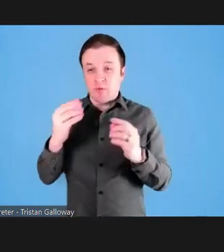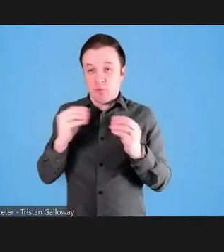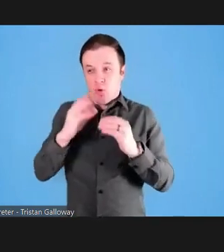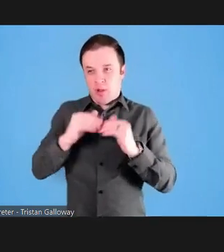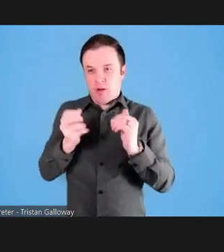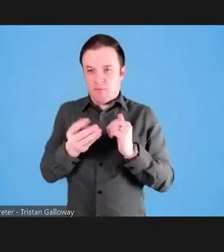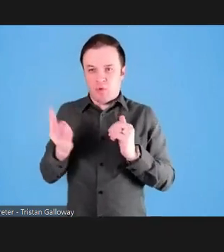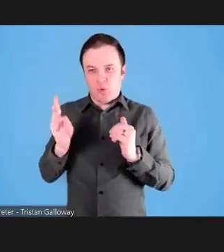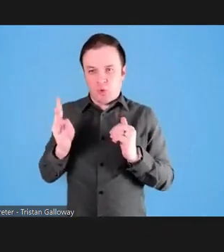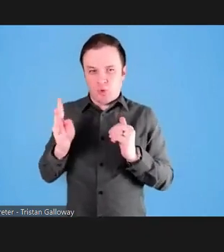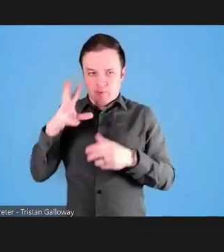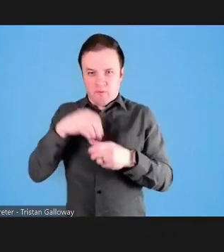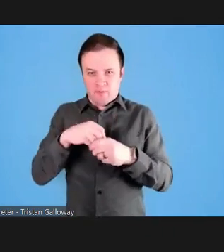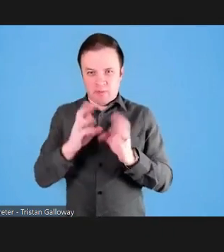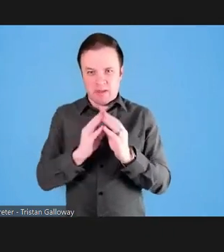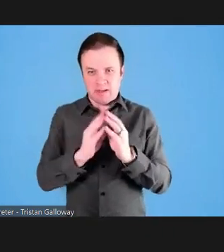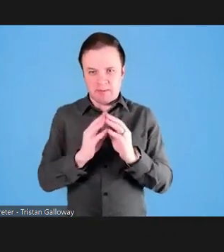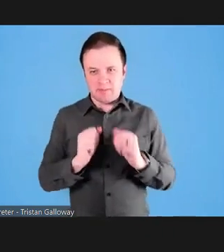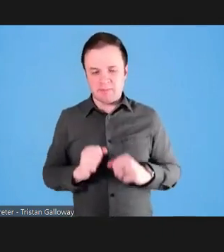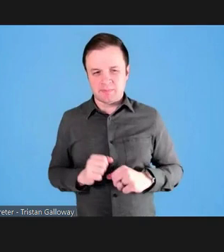stakeholders.